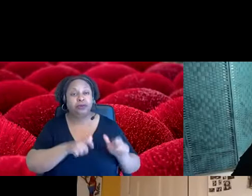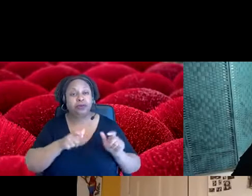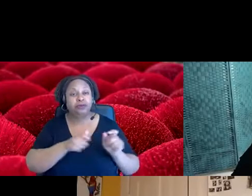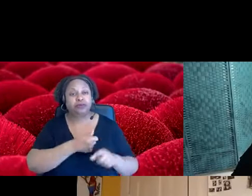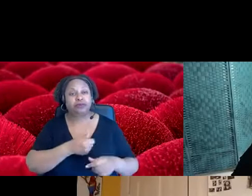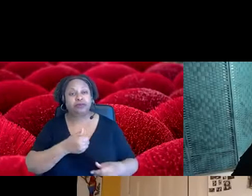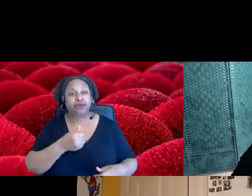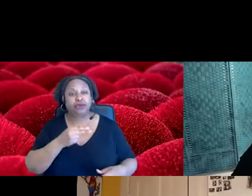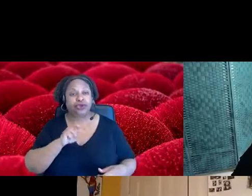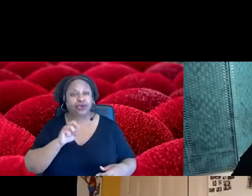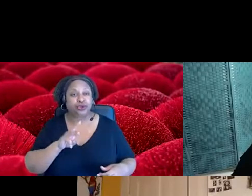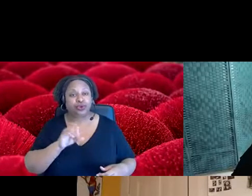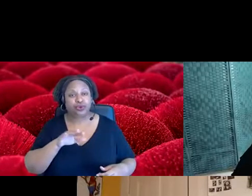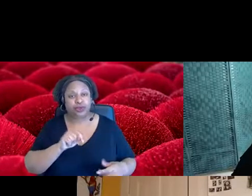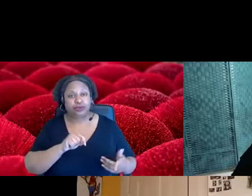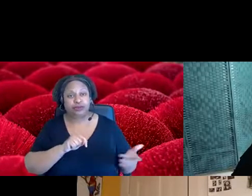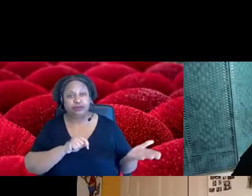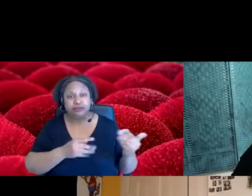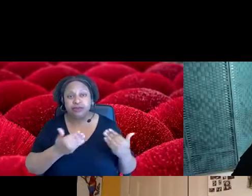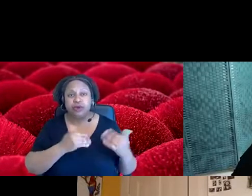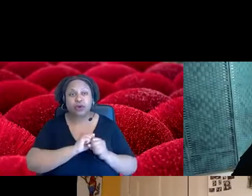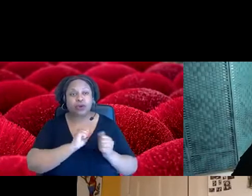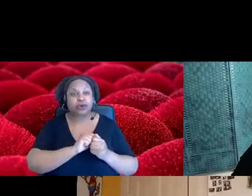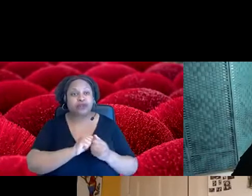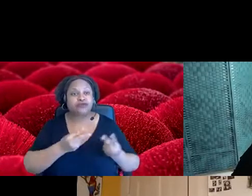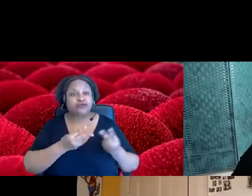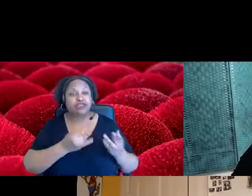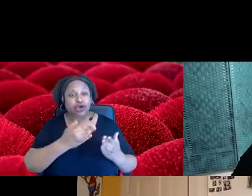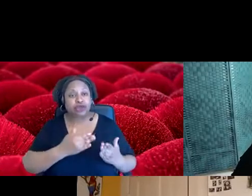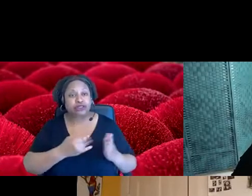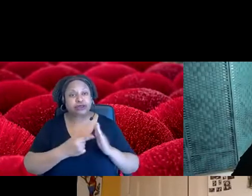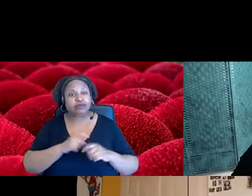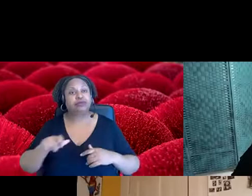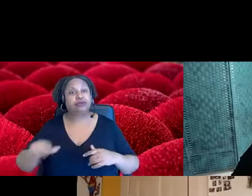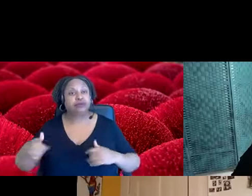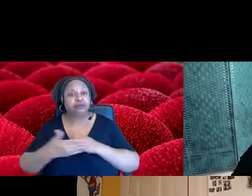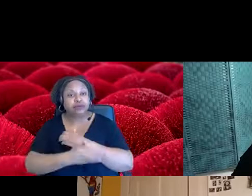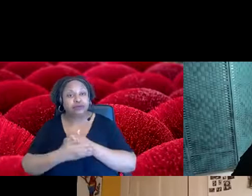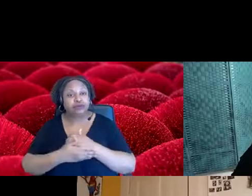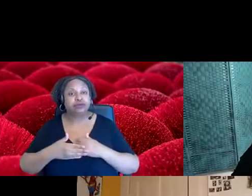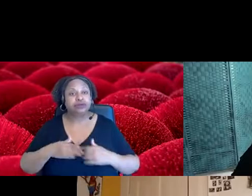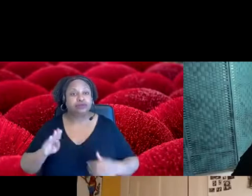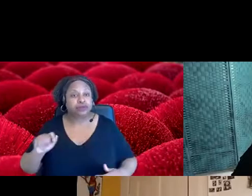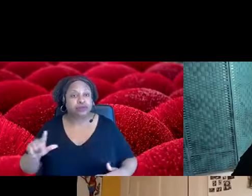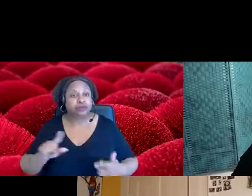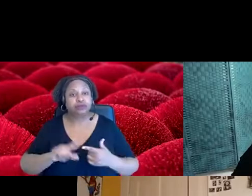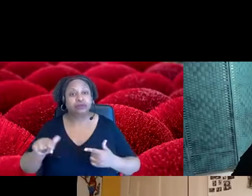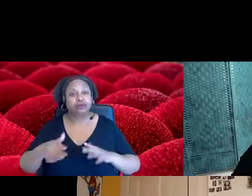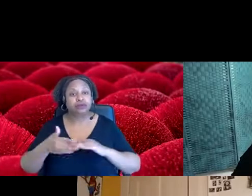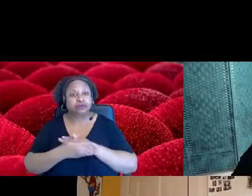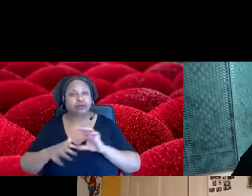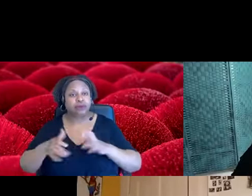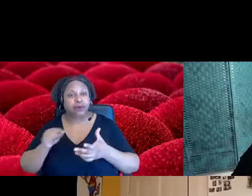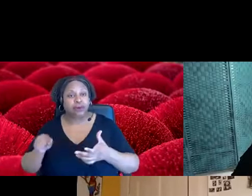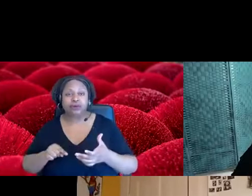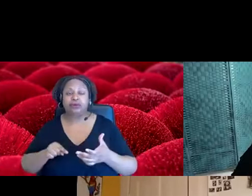Credit to work with visiting artists from Brazil and from all over the world. So, I mean, that's